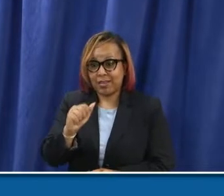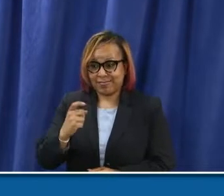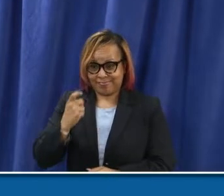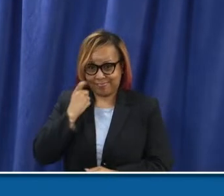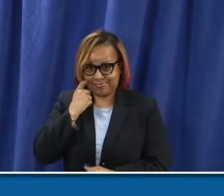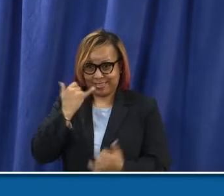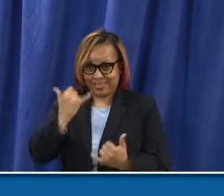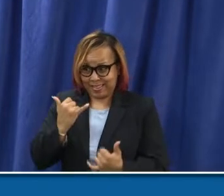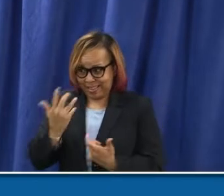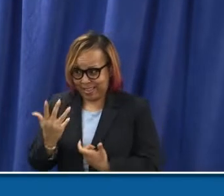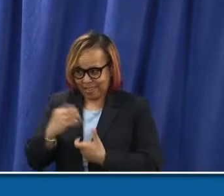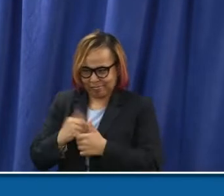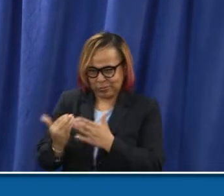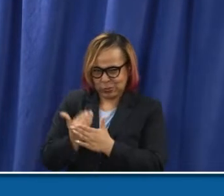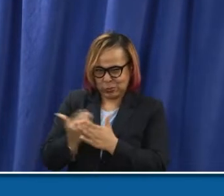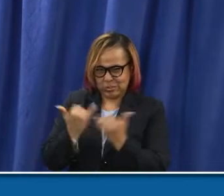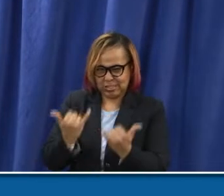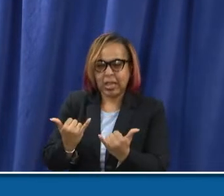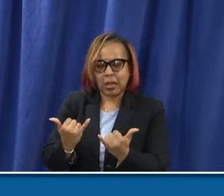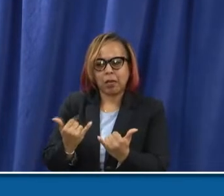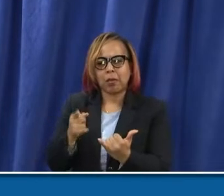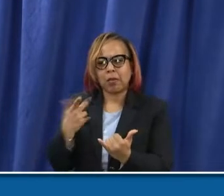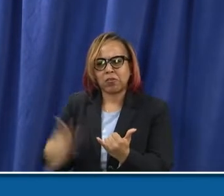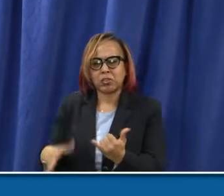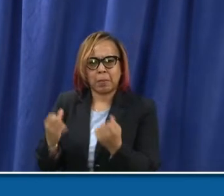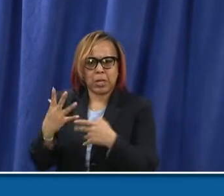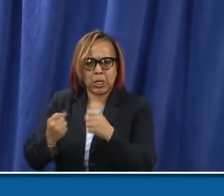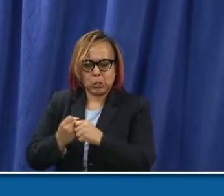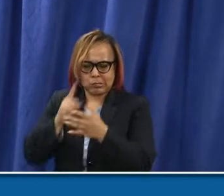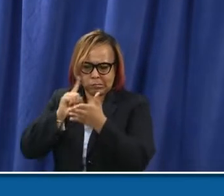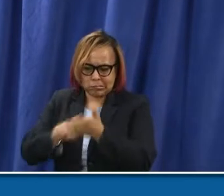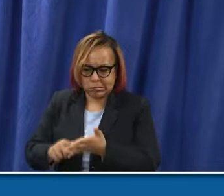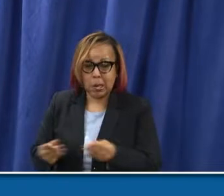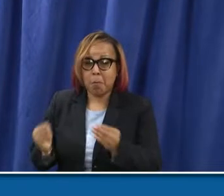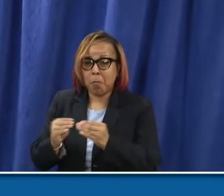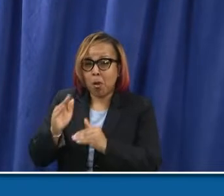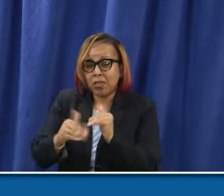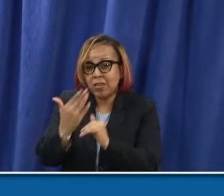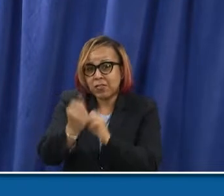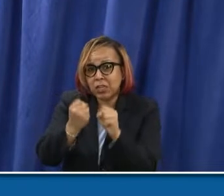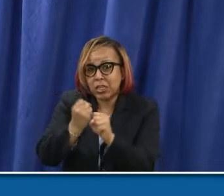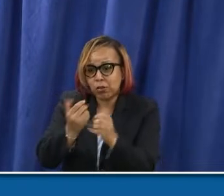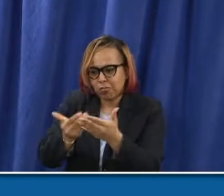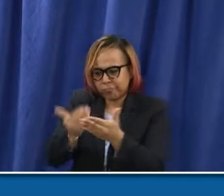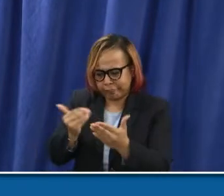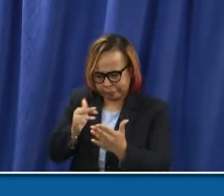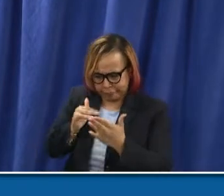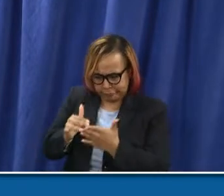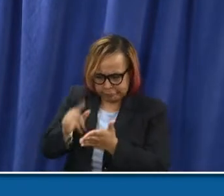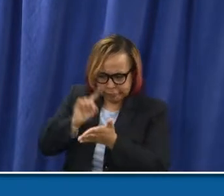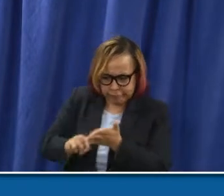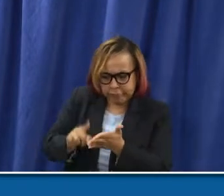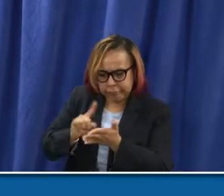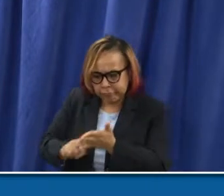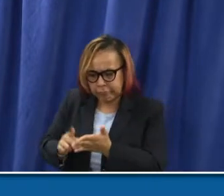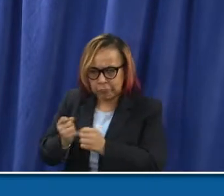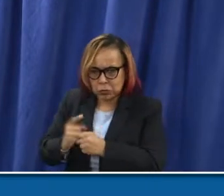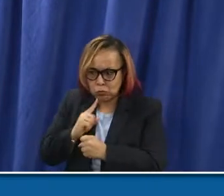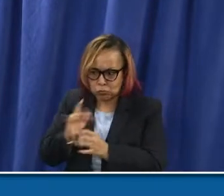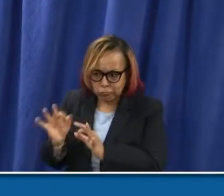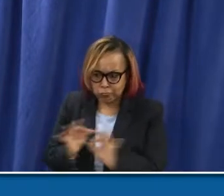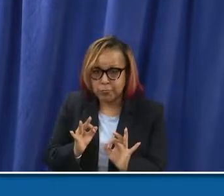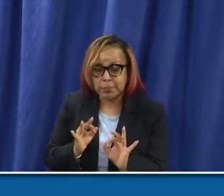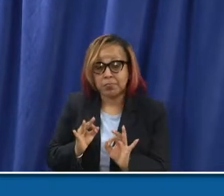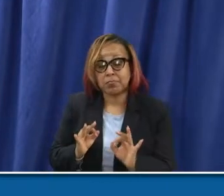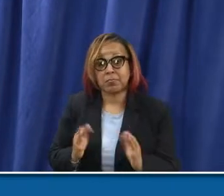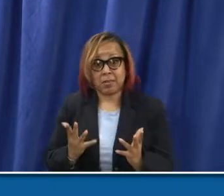being considered today. They went through many years, more than 15 years of preclinical research. And